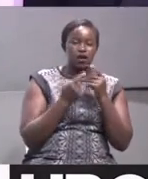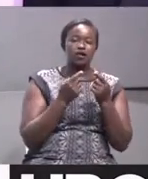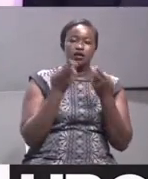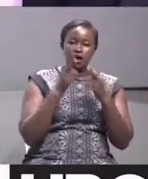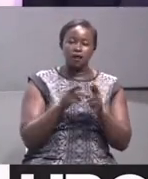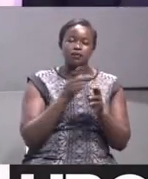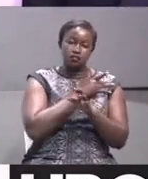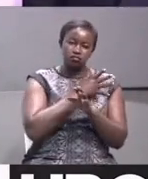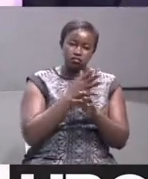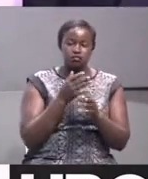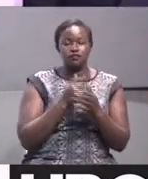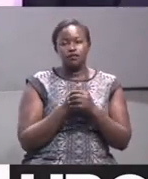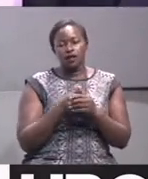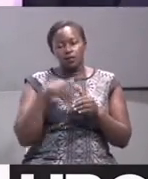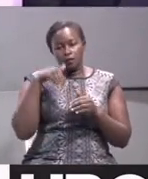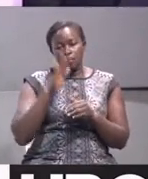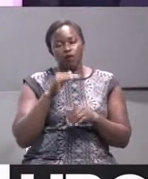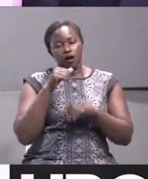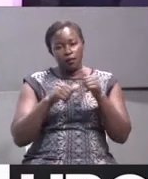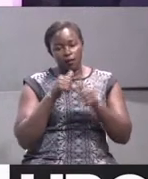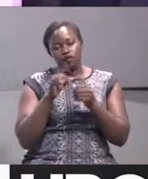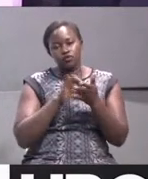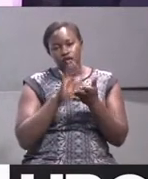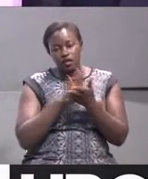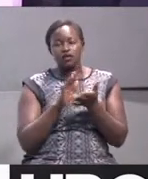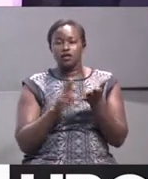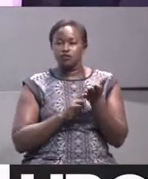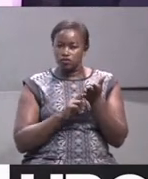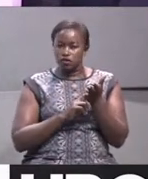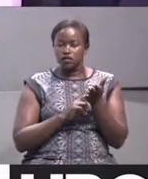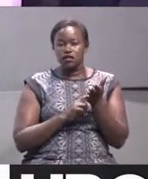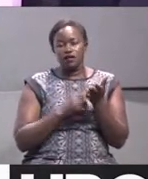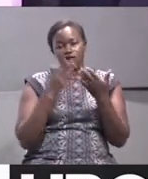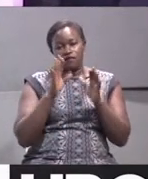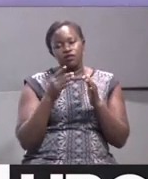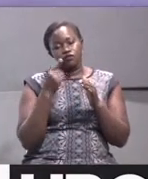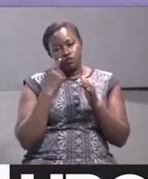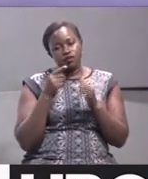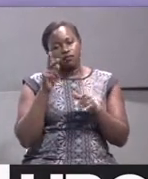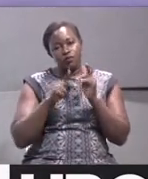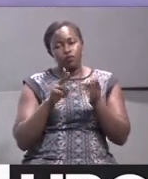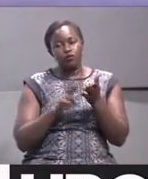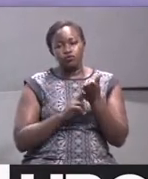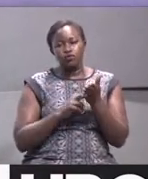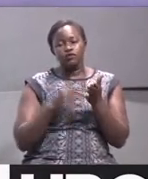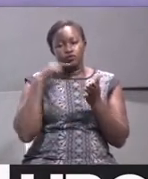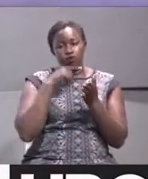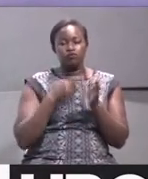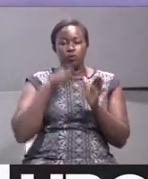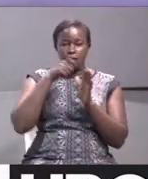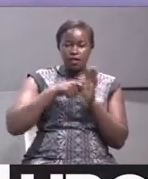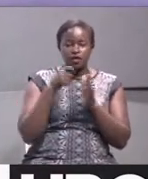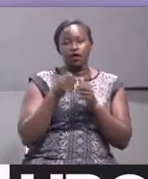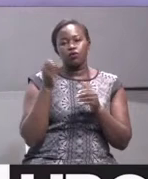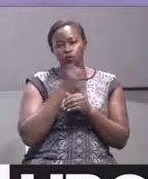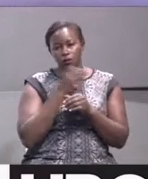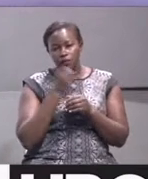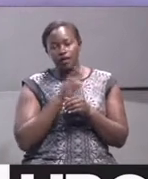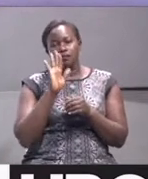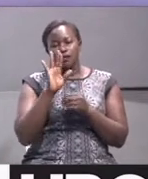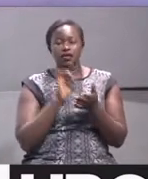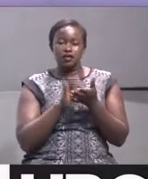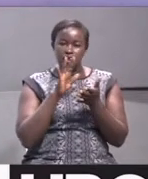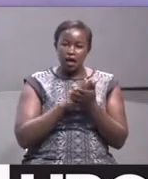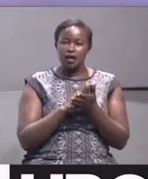especially about data usage. I'm sure you've seen all of our social media users constantly complain about their data